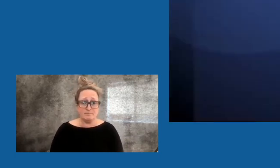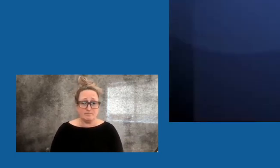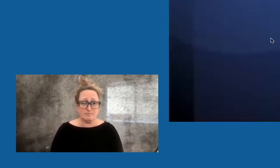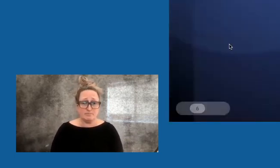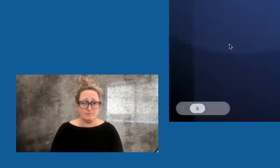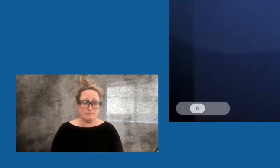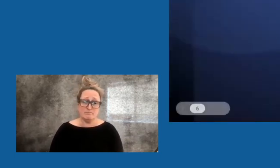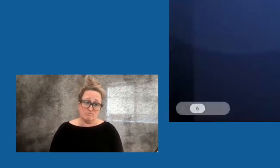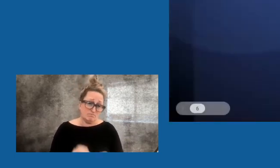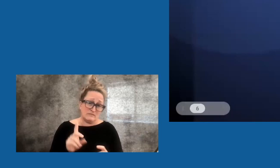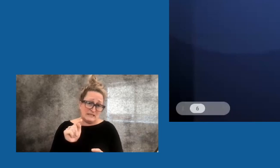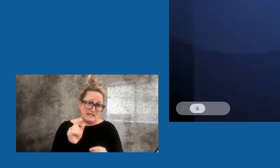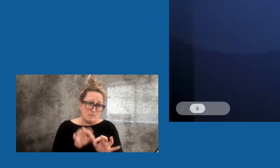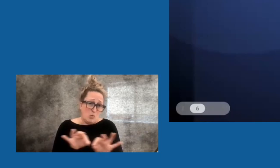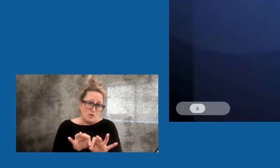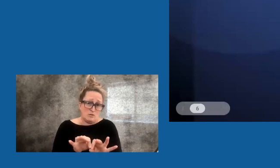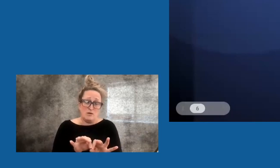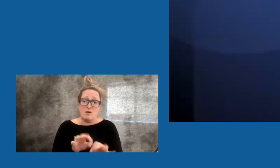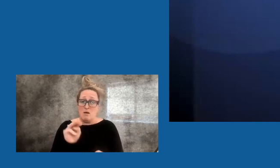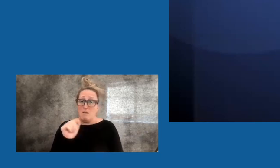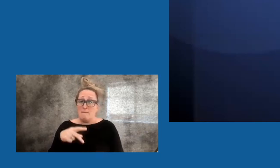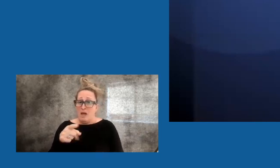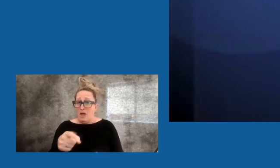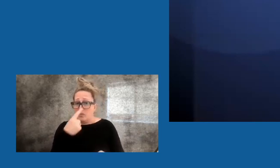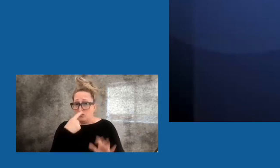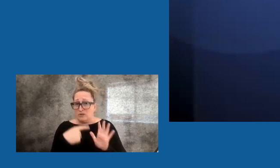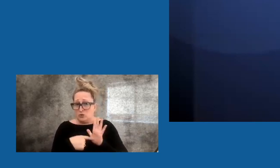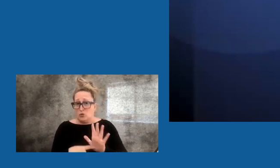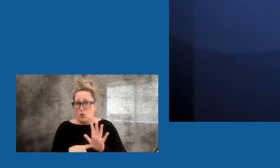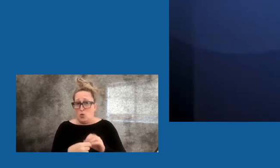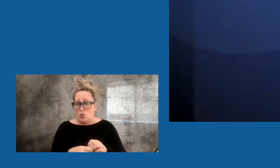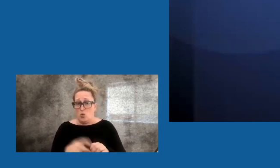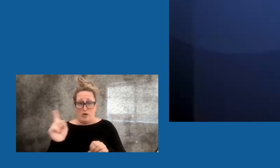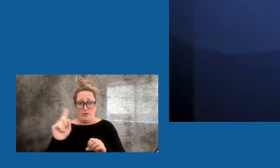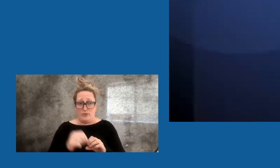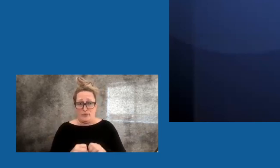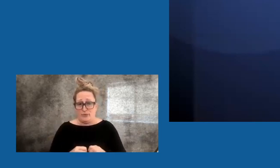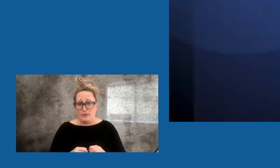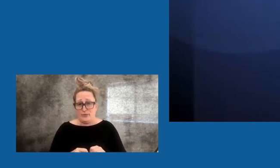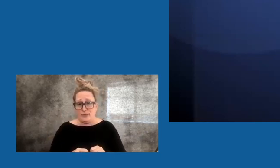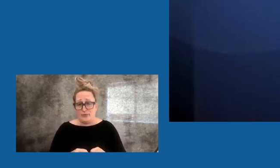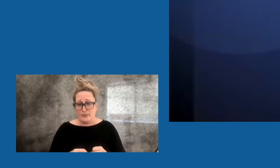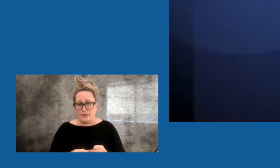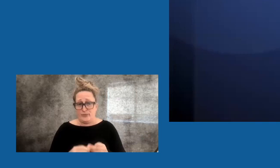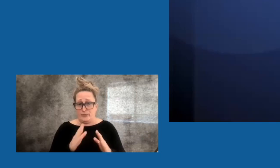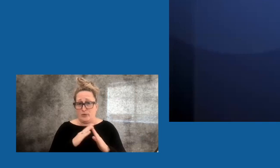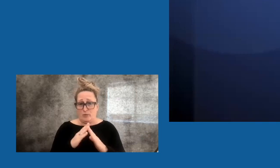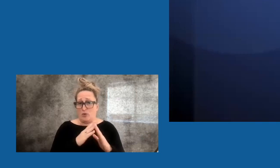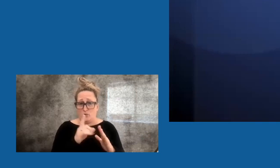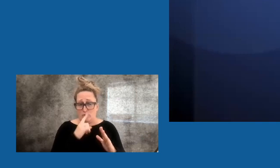the data is important. And it's a quick map really showing where our community has